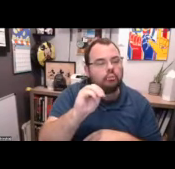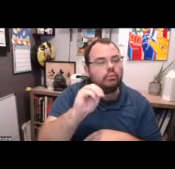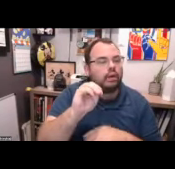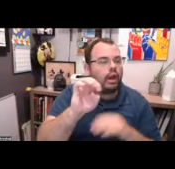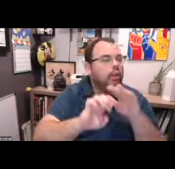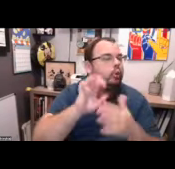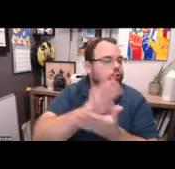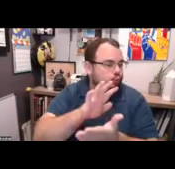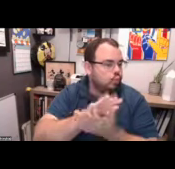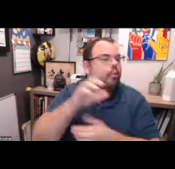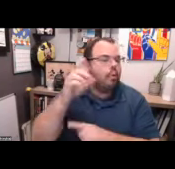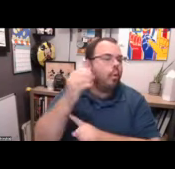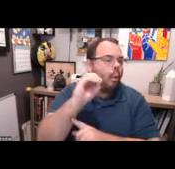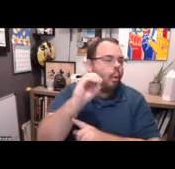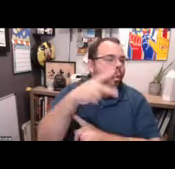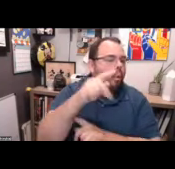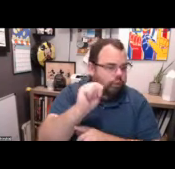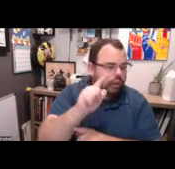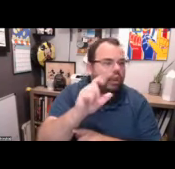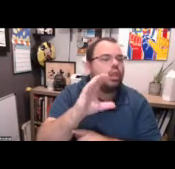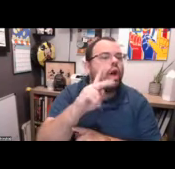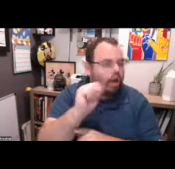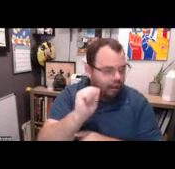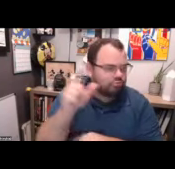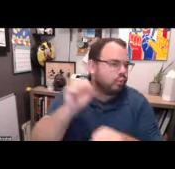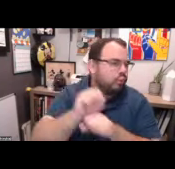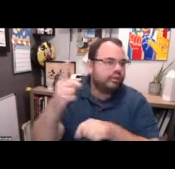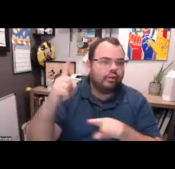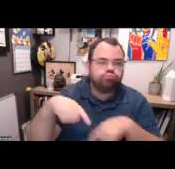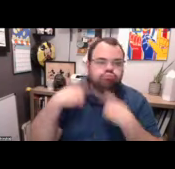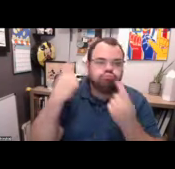And there was a